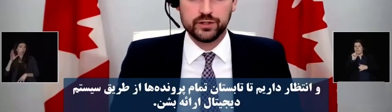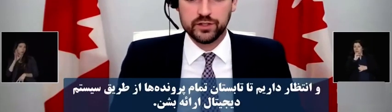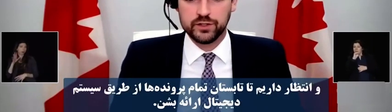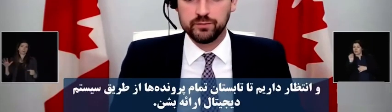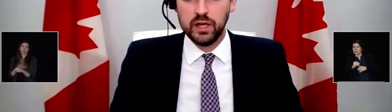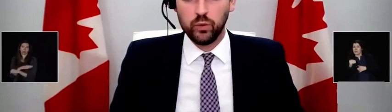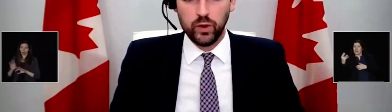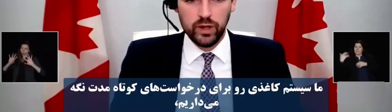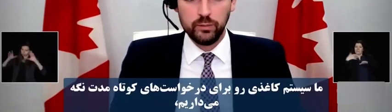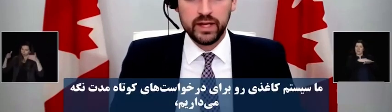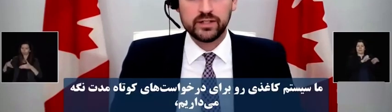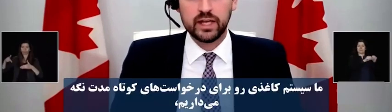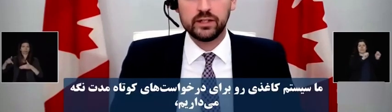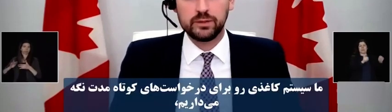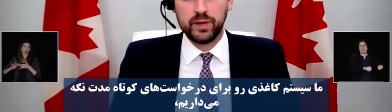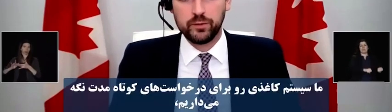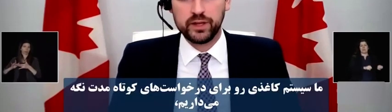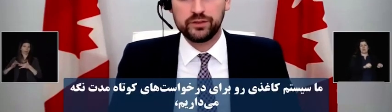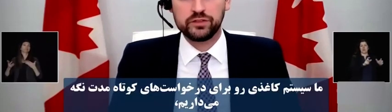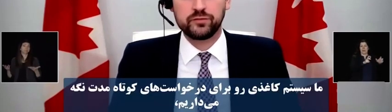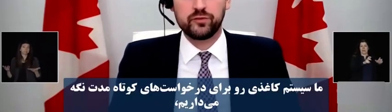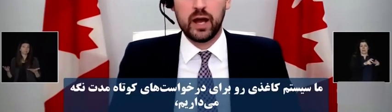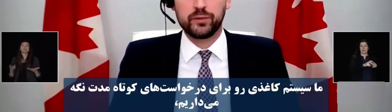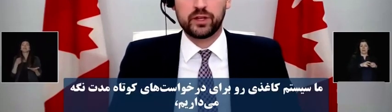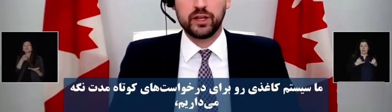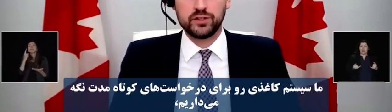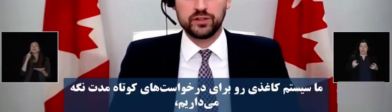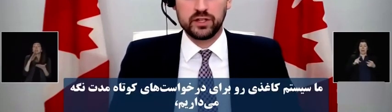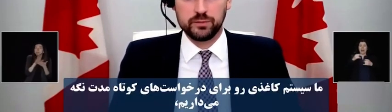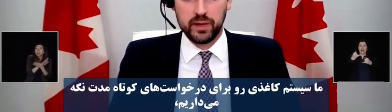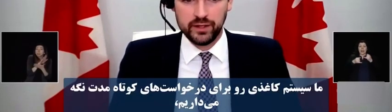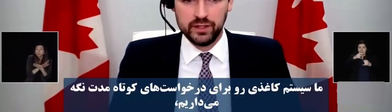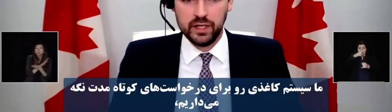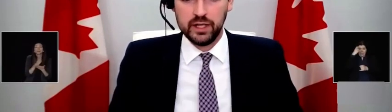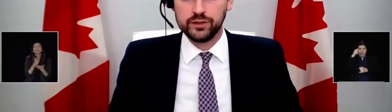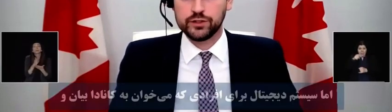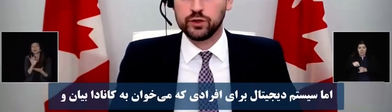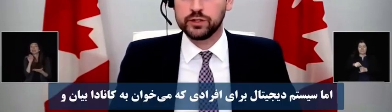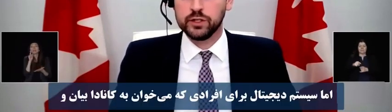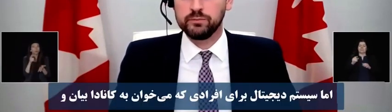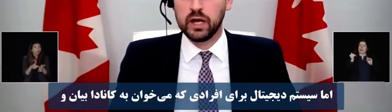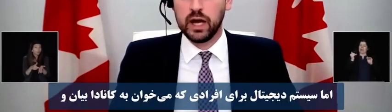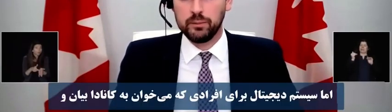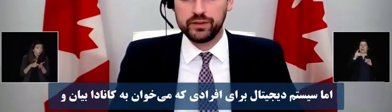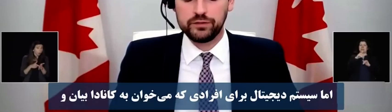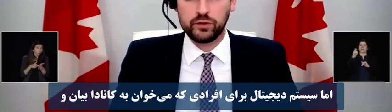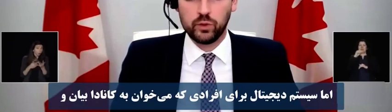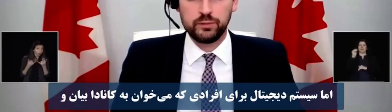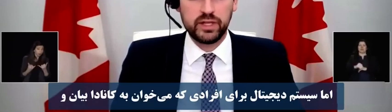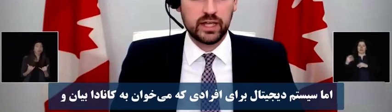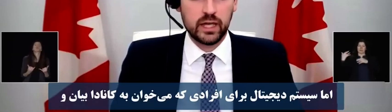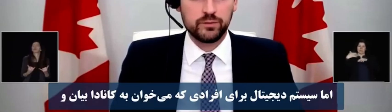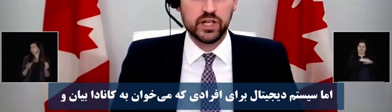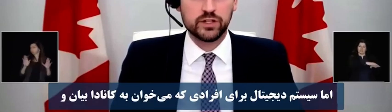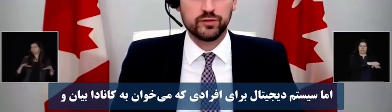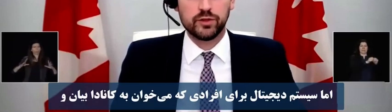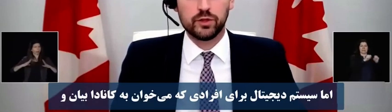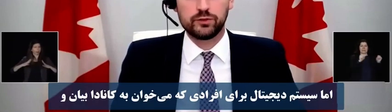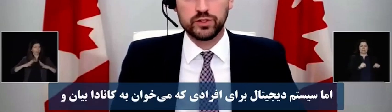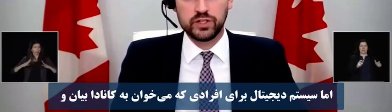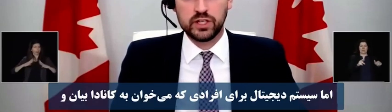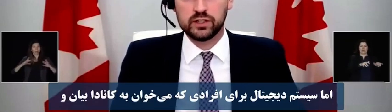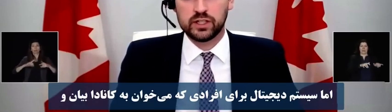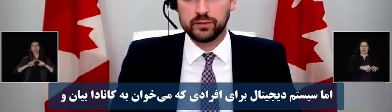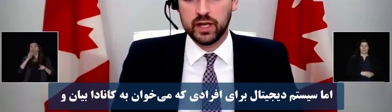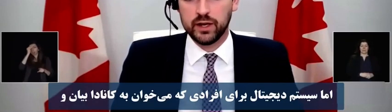to the digital system. We will maintain the paper-based system for applications that demand it in the short term, but this is going to be a game changer for